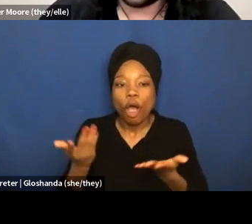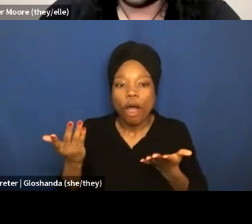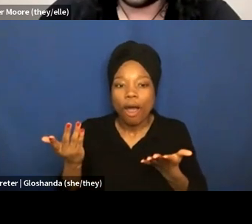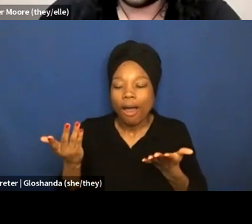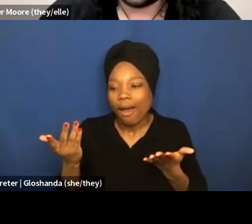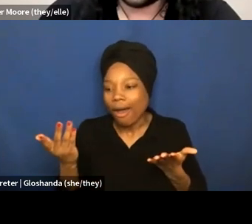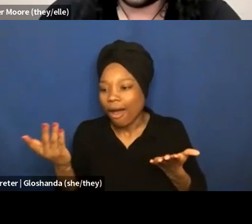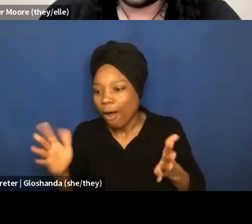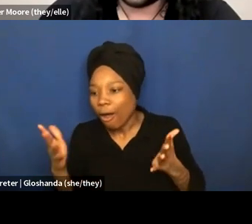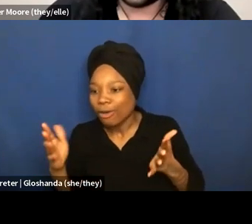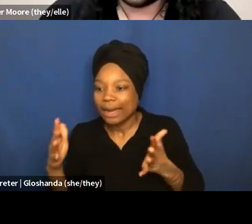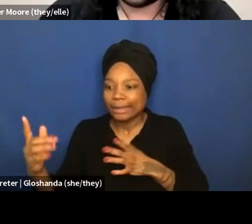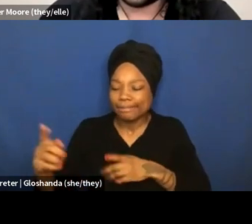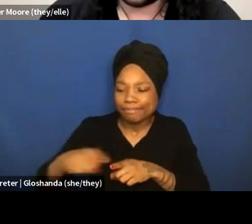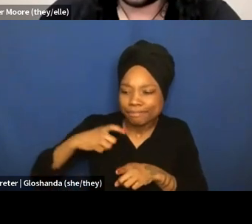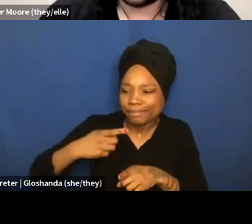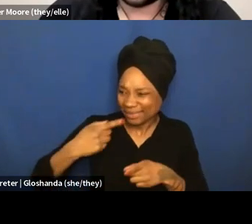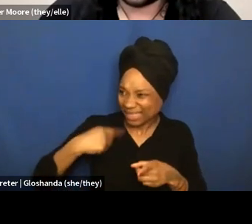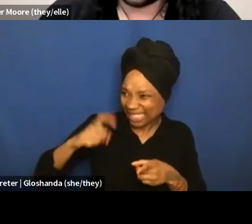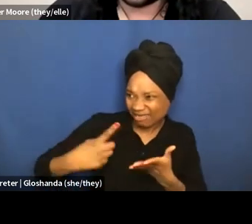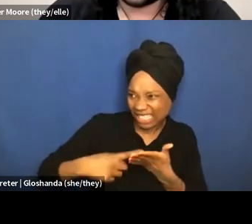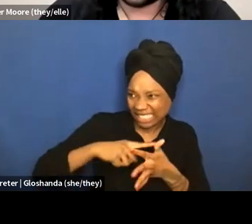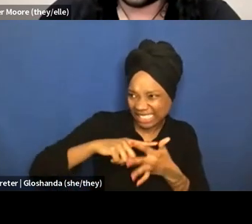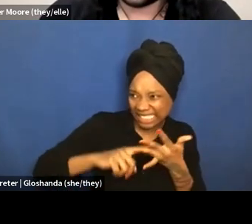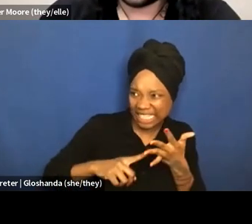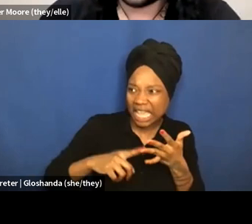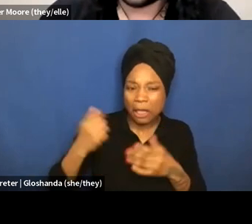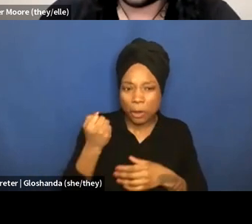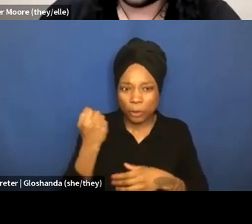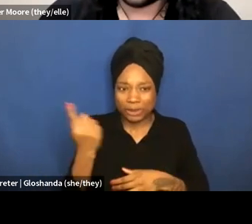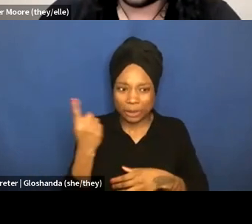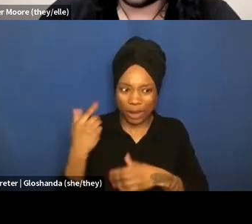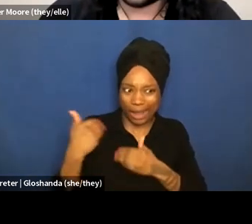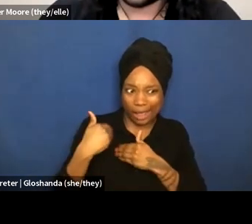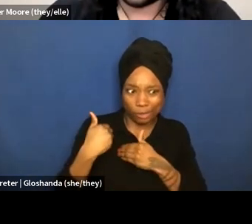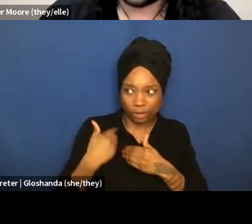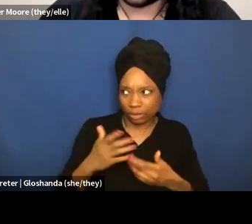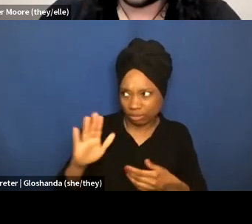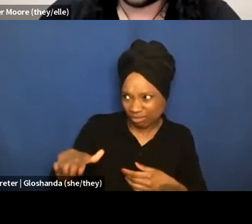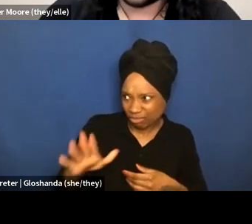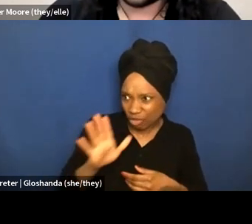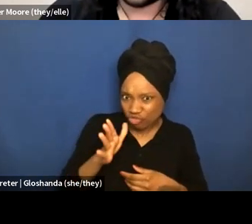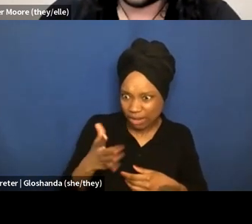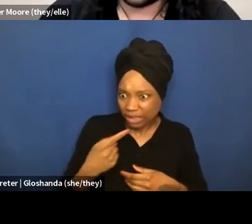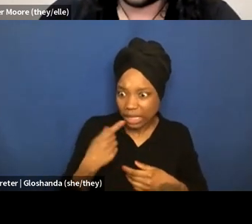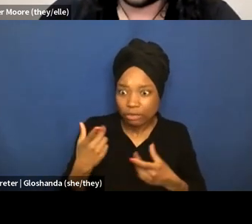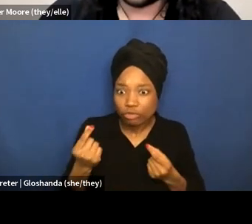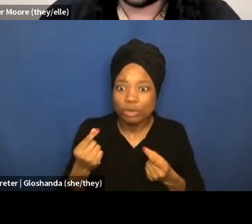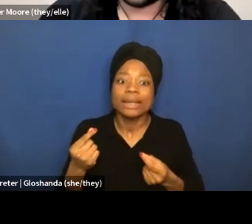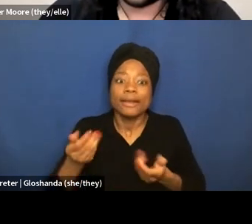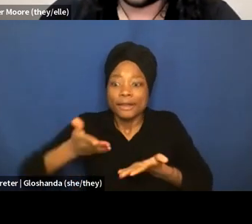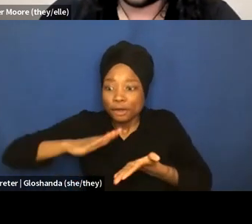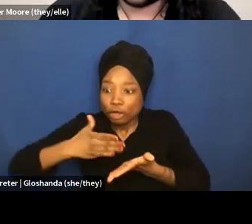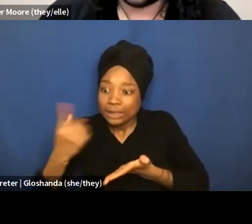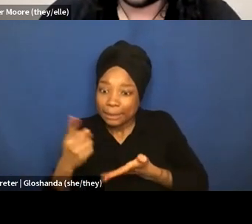with someone or address something or hold someone accountable. I'm like, well, you know, I do what my grandmother used to say, like, you know, Y'all need to find a meal that y'all like, even something y'all cook